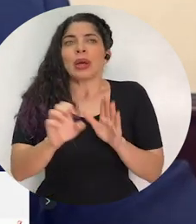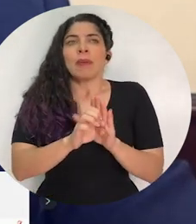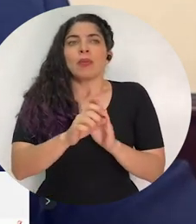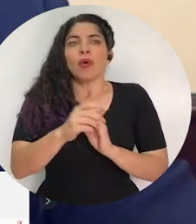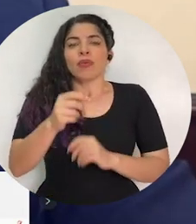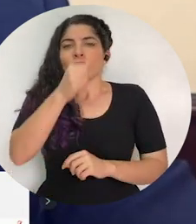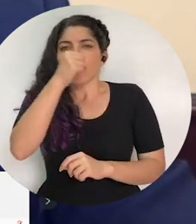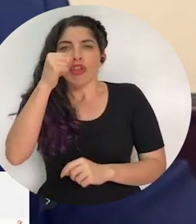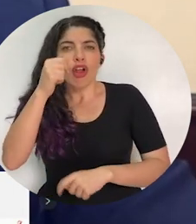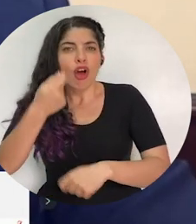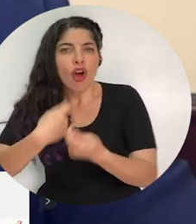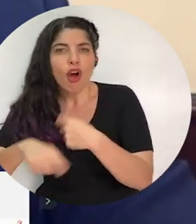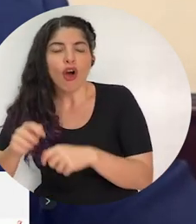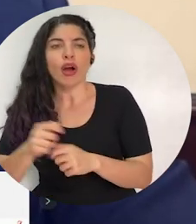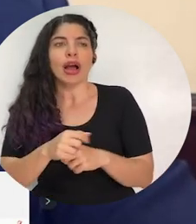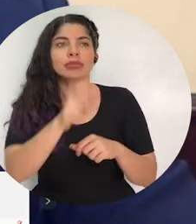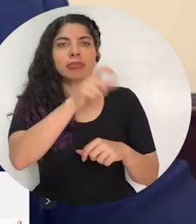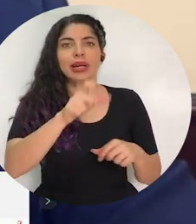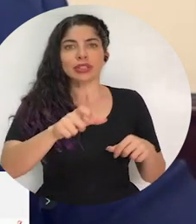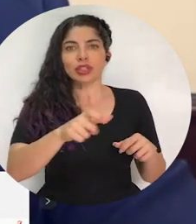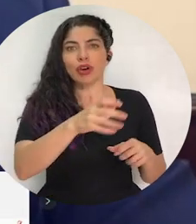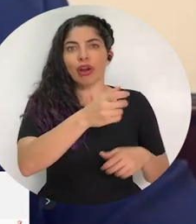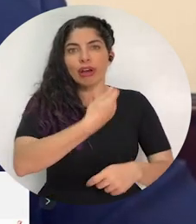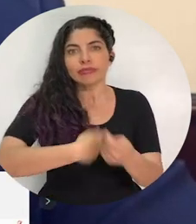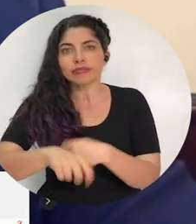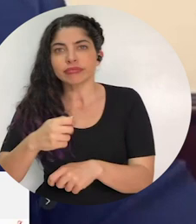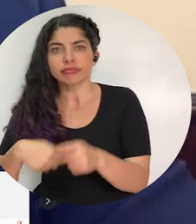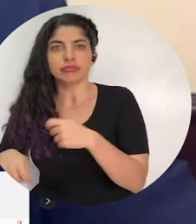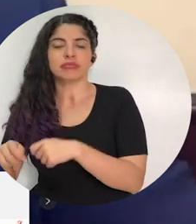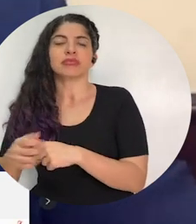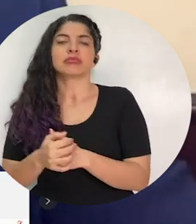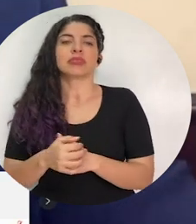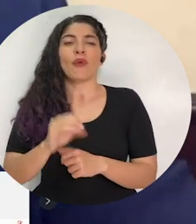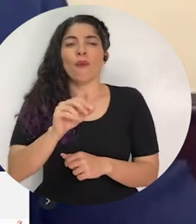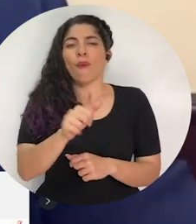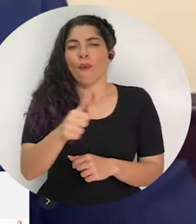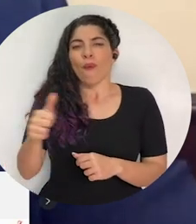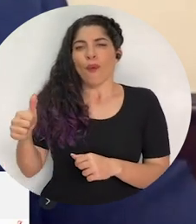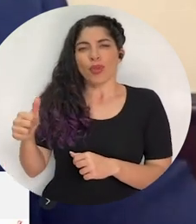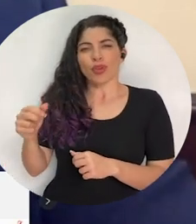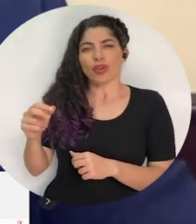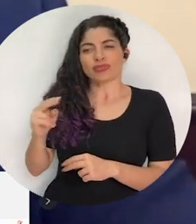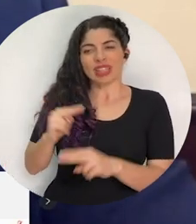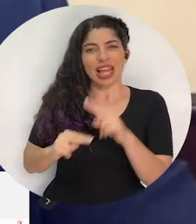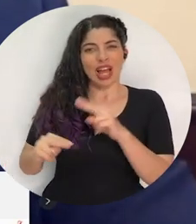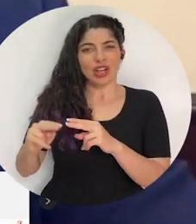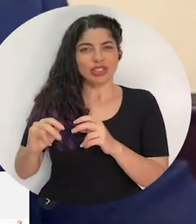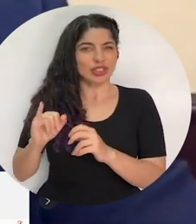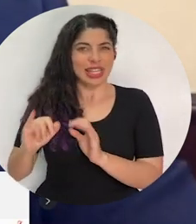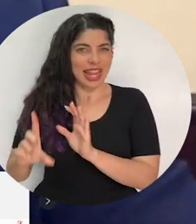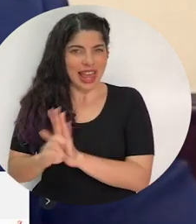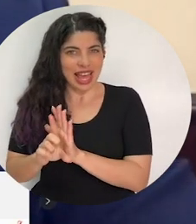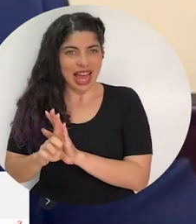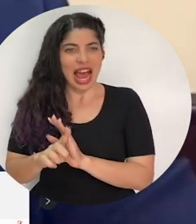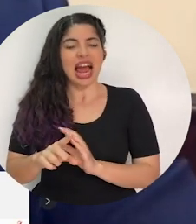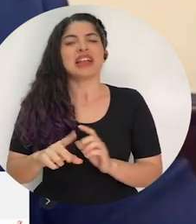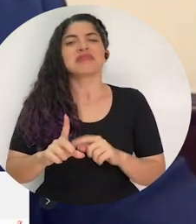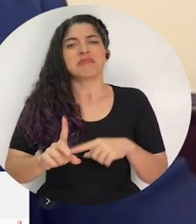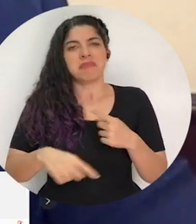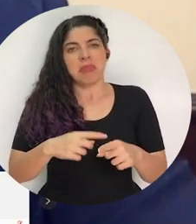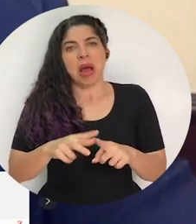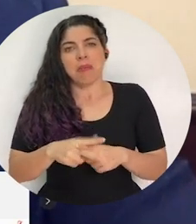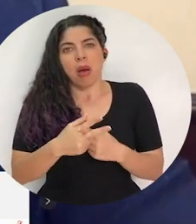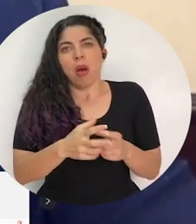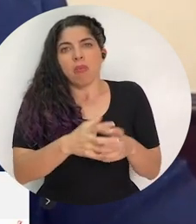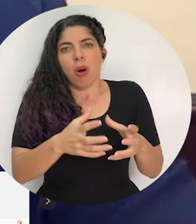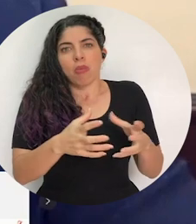situations like drug trafficking, human trafficking, and many other illicits might find their